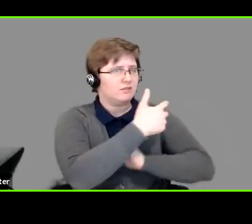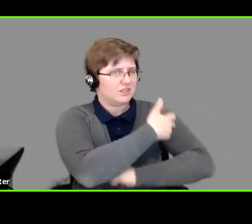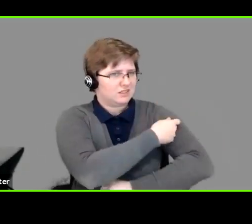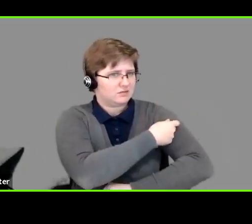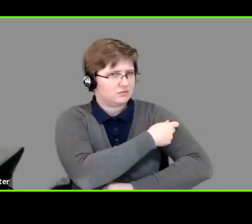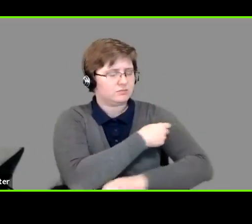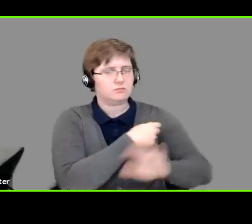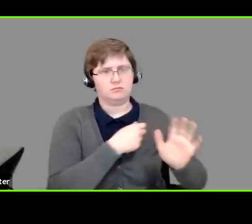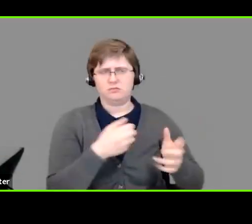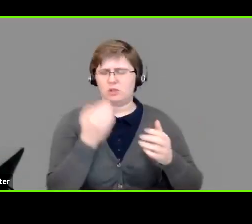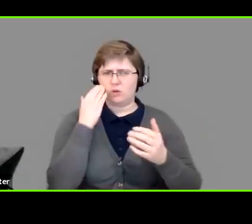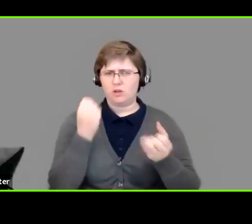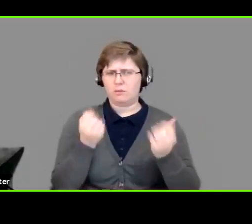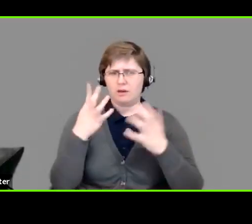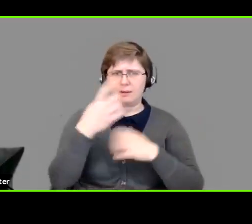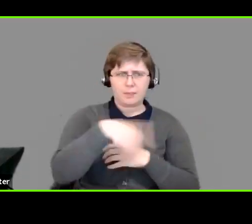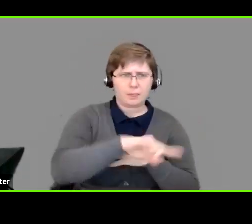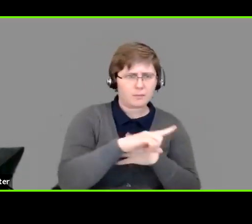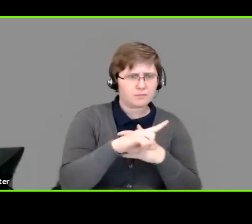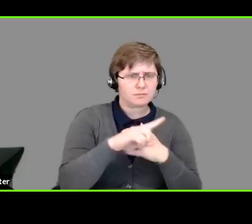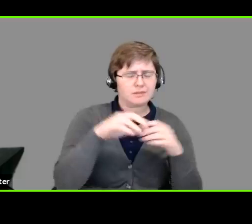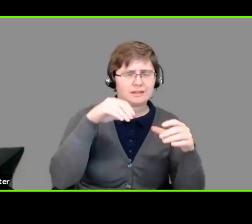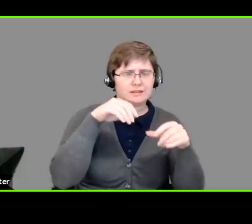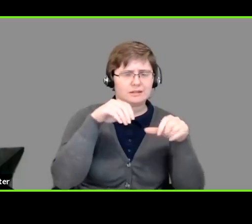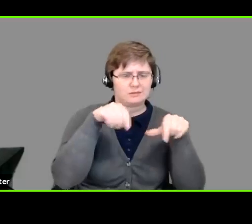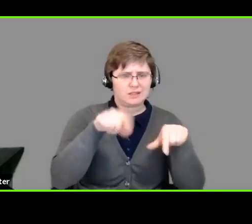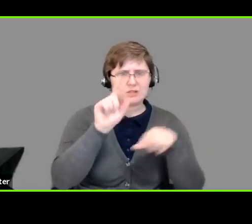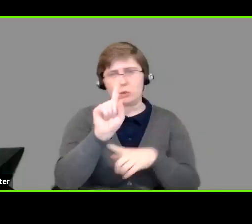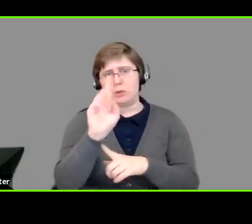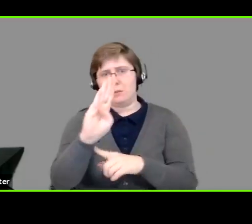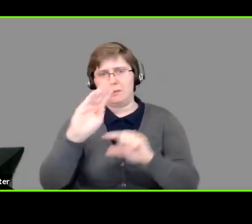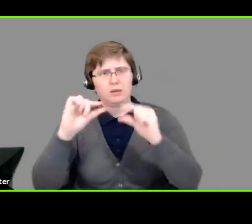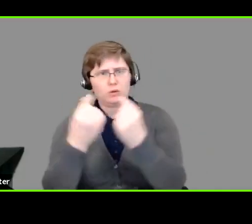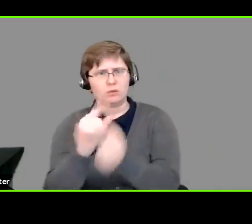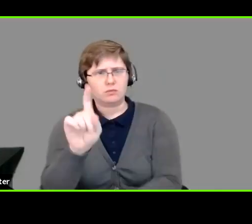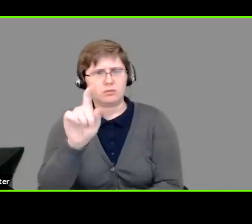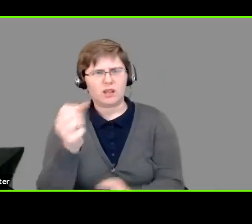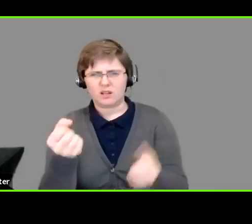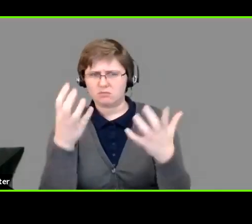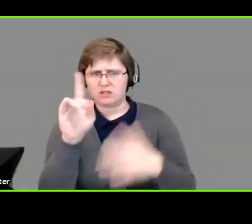Do we know how many of those people are in this phase of 1B?